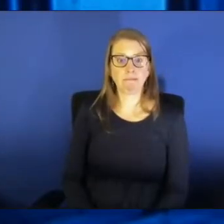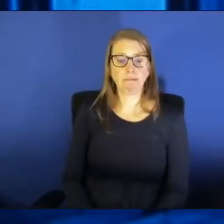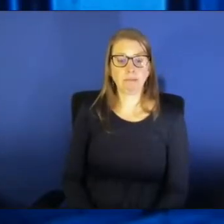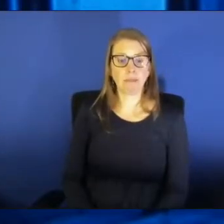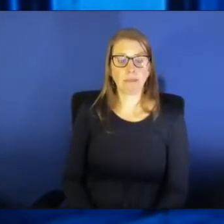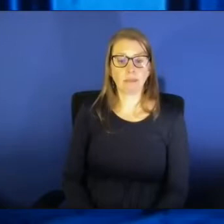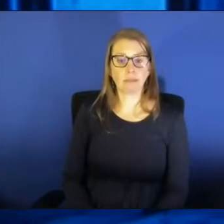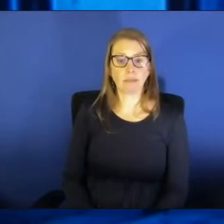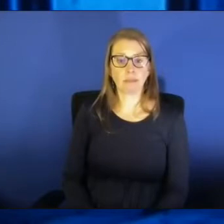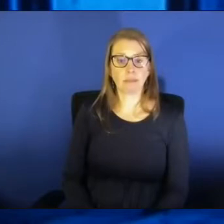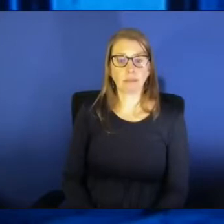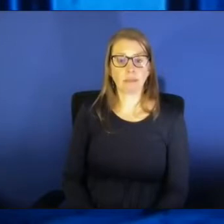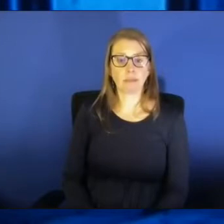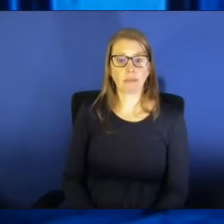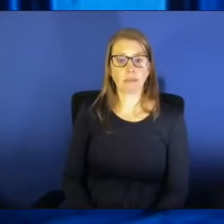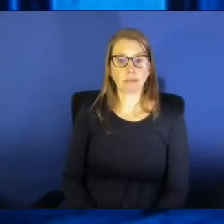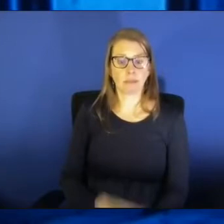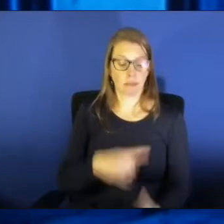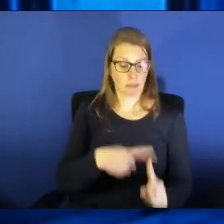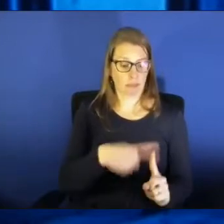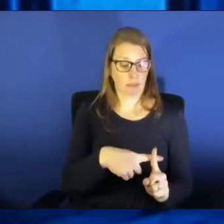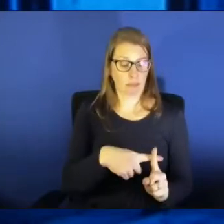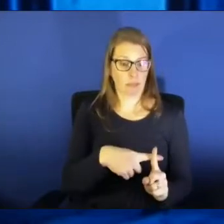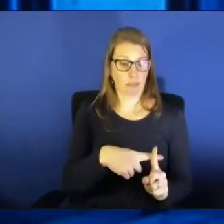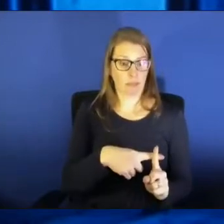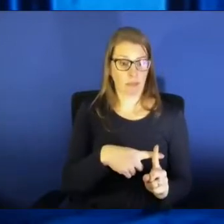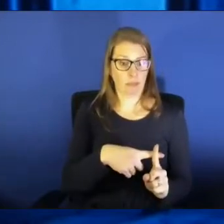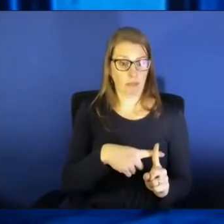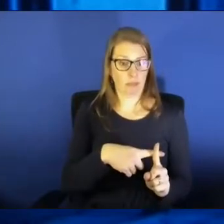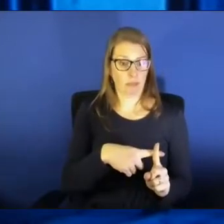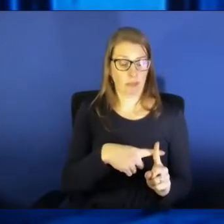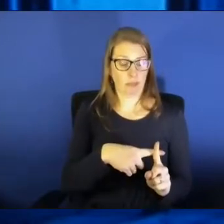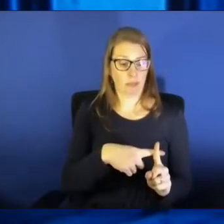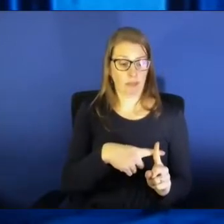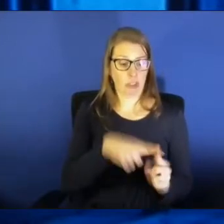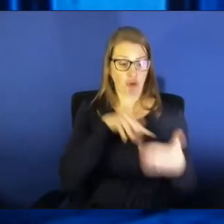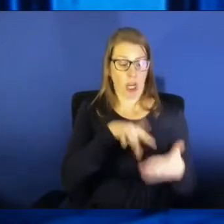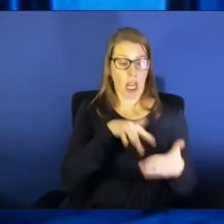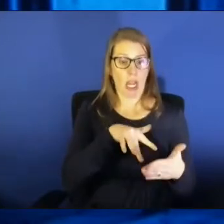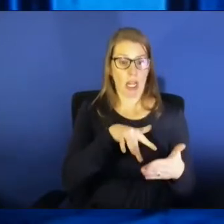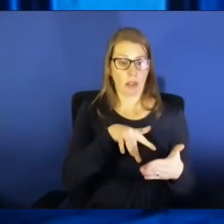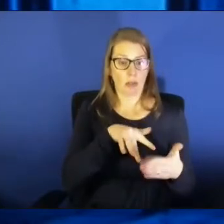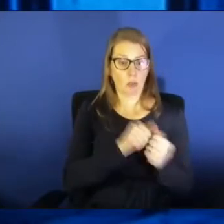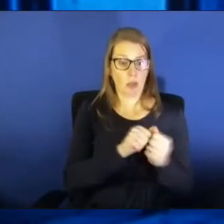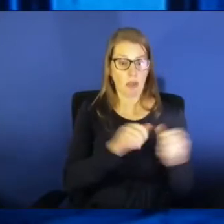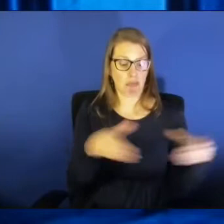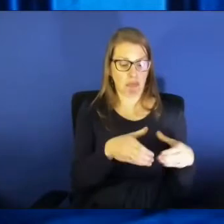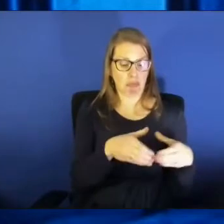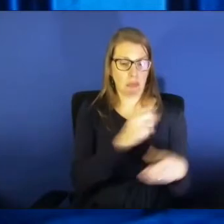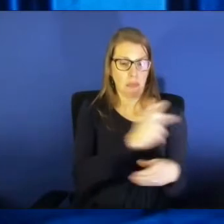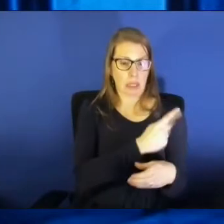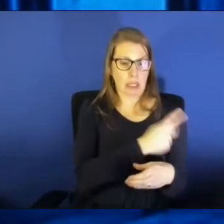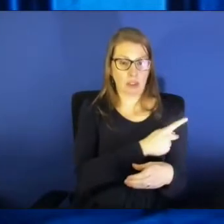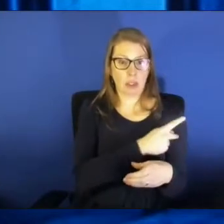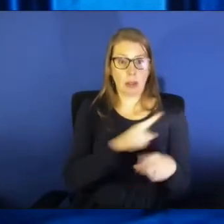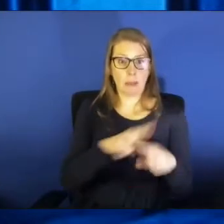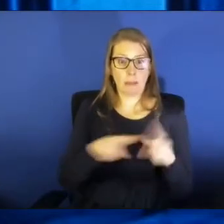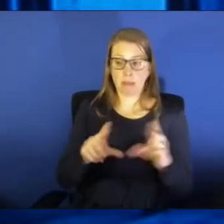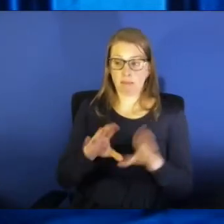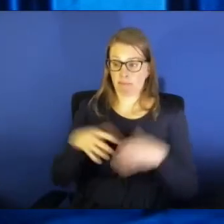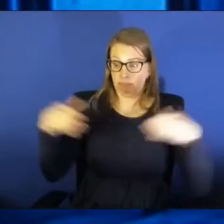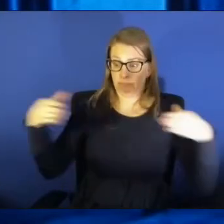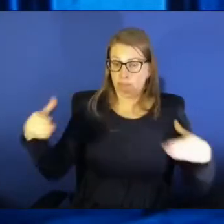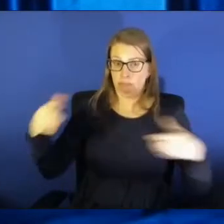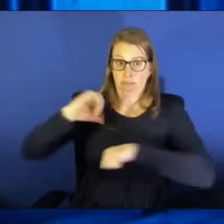smaller number of patients, when it comes to a larger trial, we find out the advantage isn't there. So both Dr. Selby and I